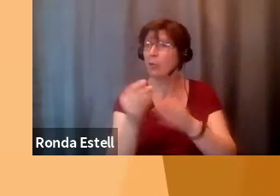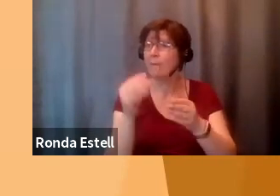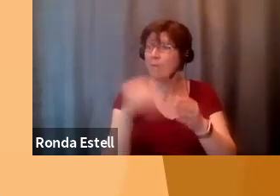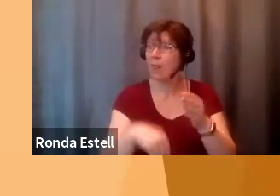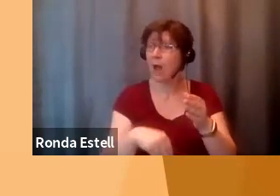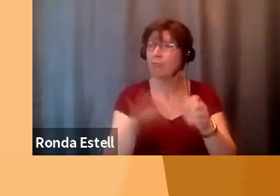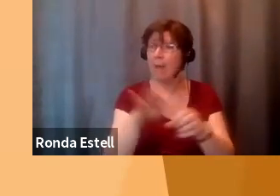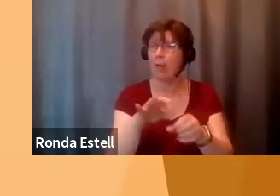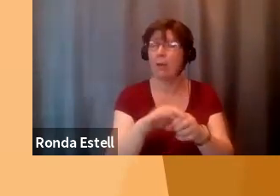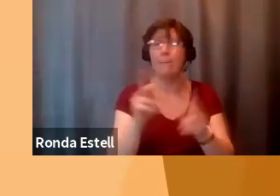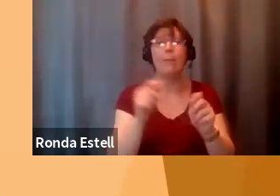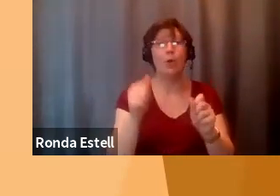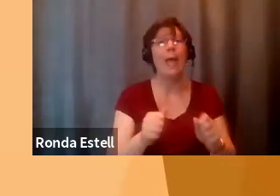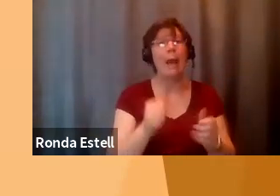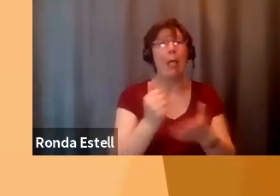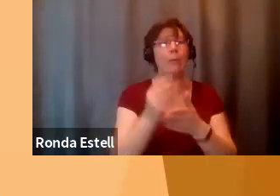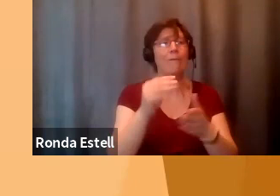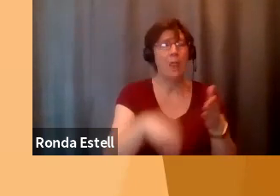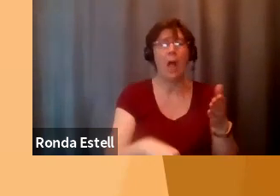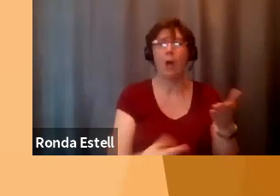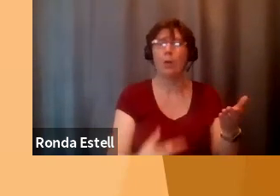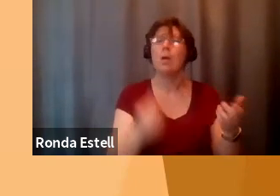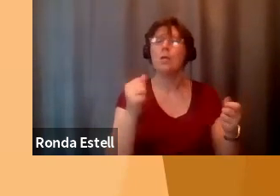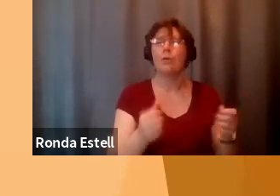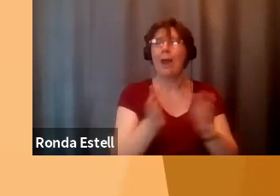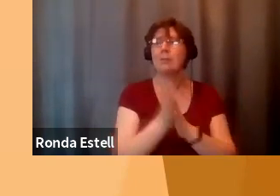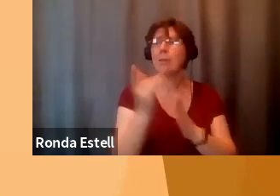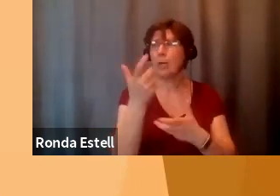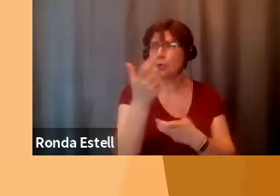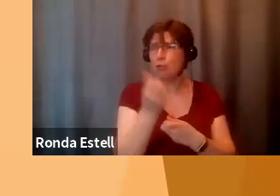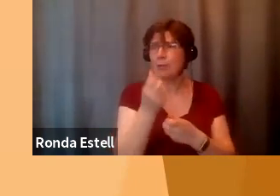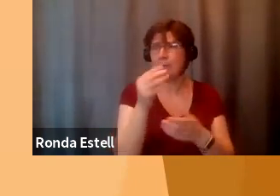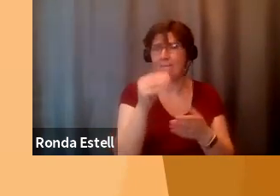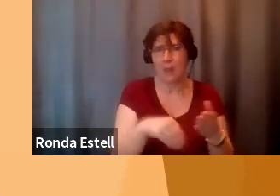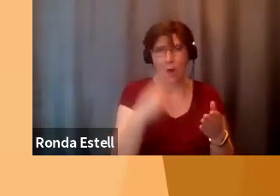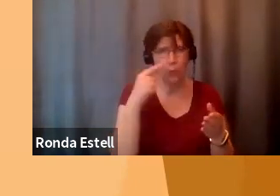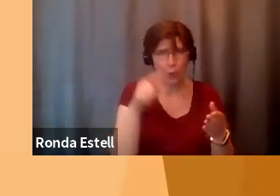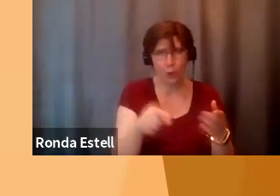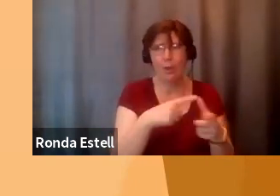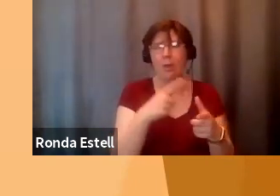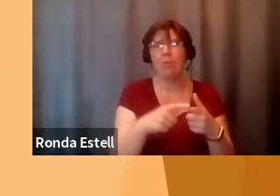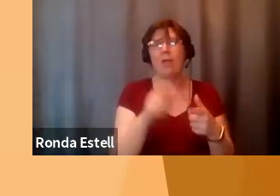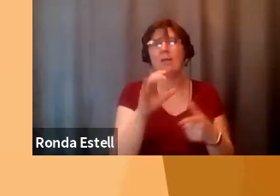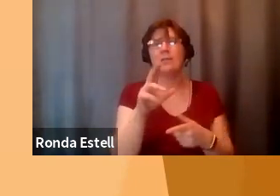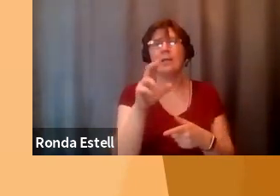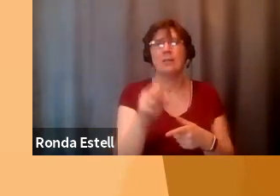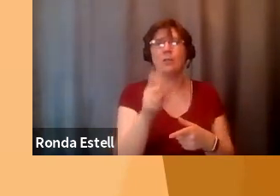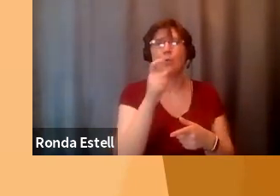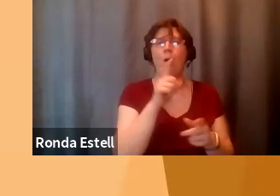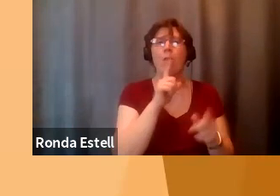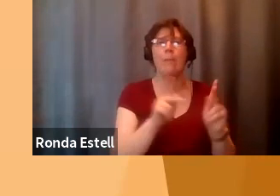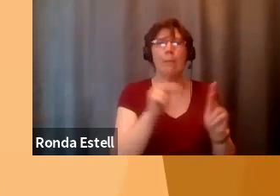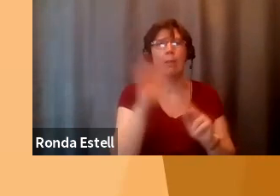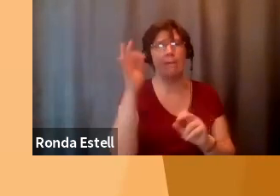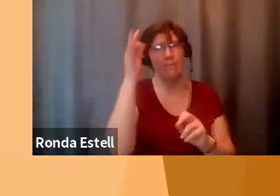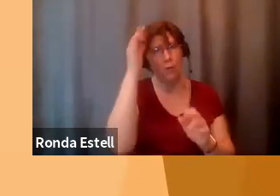you fill out the census. You can ask someone that you trust to help fill it out for you. And then the Census Bureau, who are the people at the federal